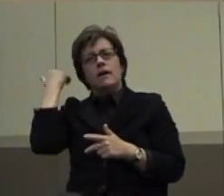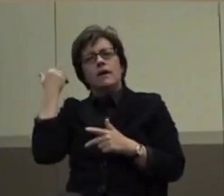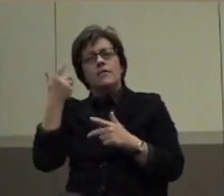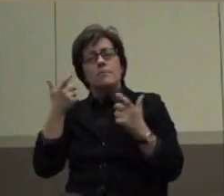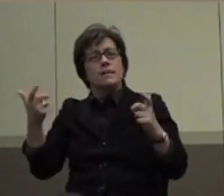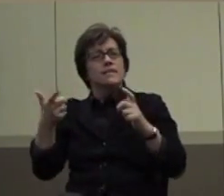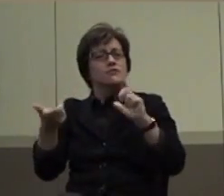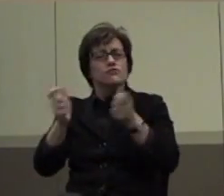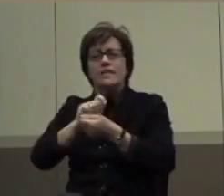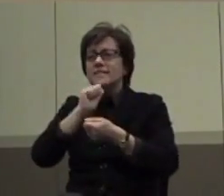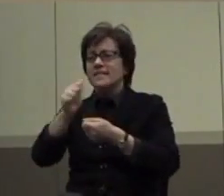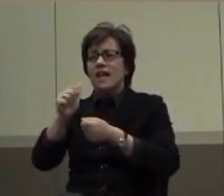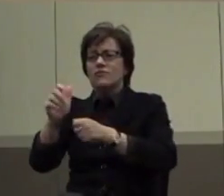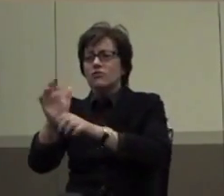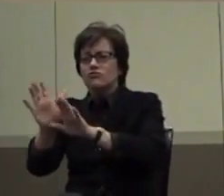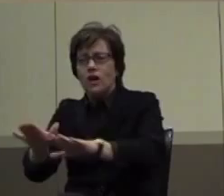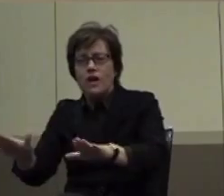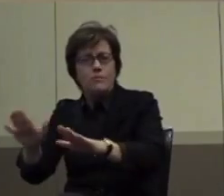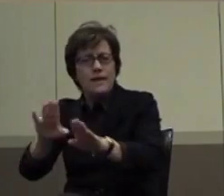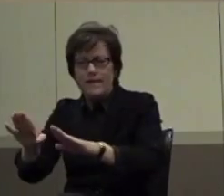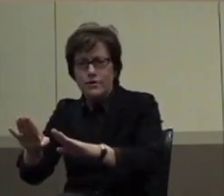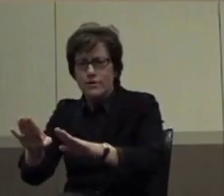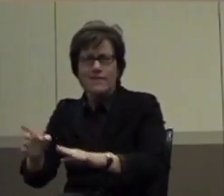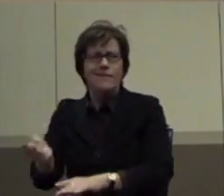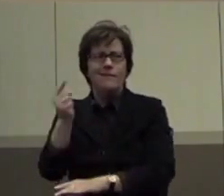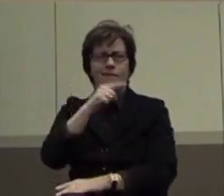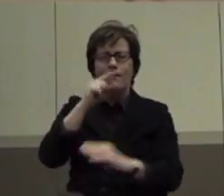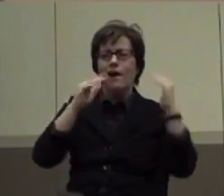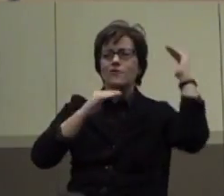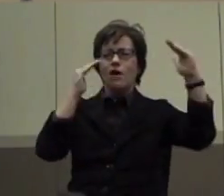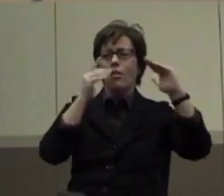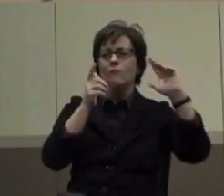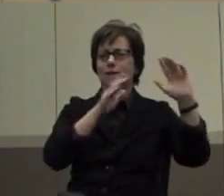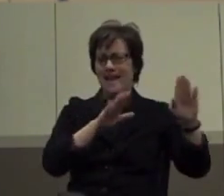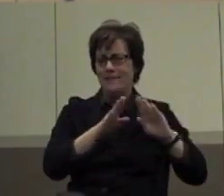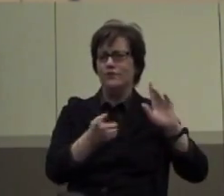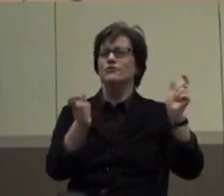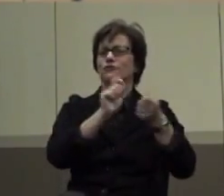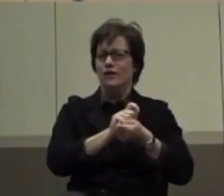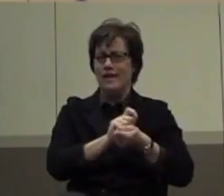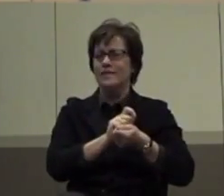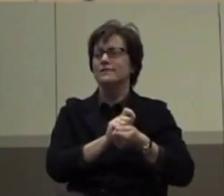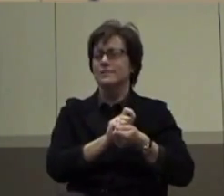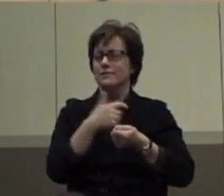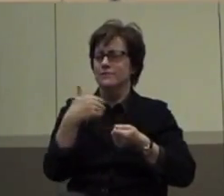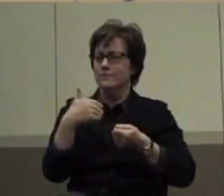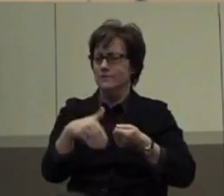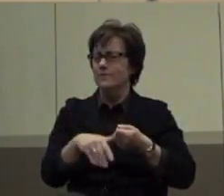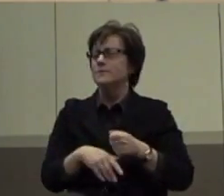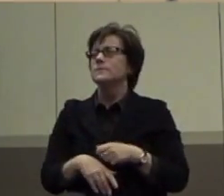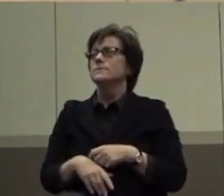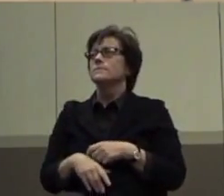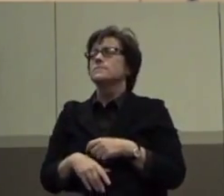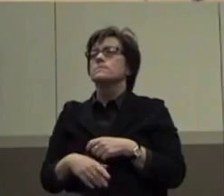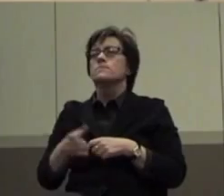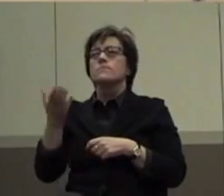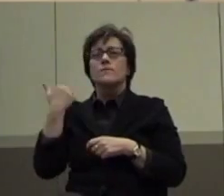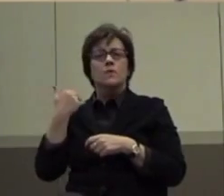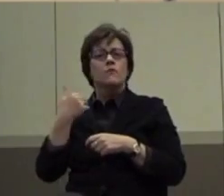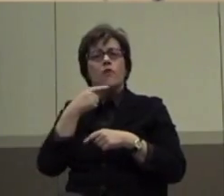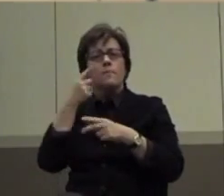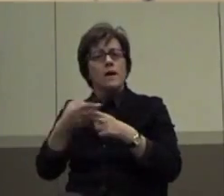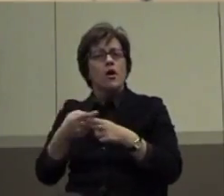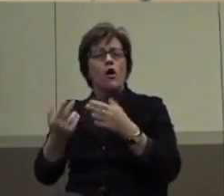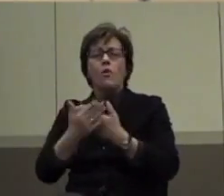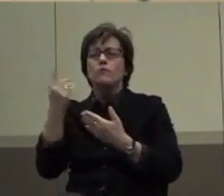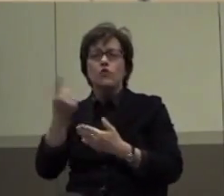behavior, it's the adult behavior. And you know, as we've talked before, almost always, if you are going to change a